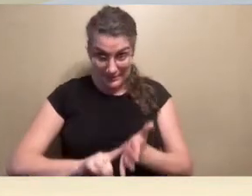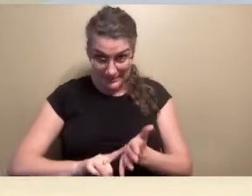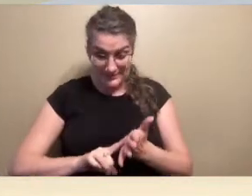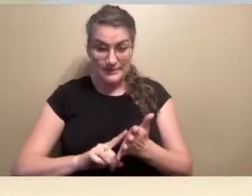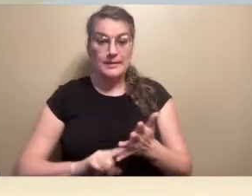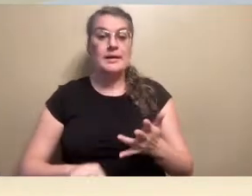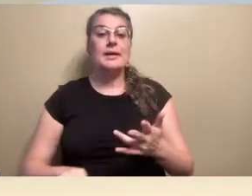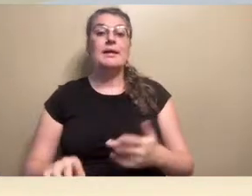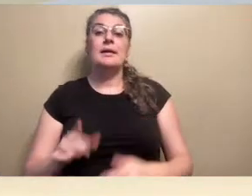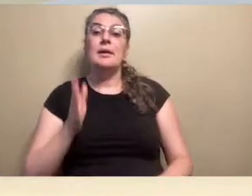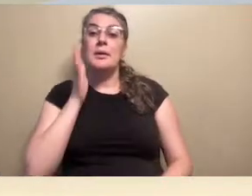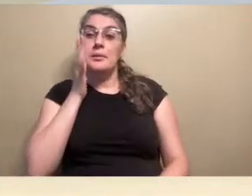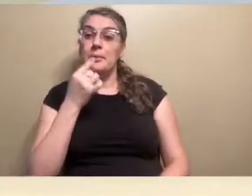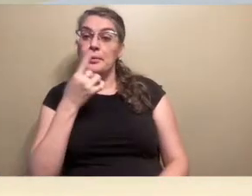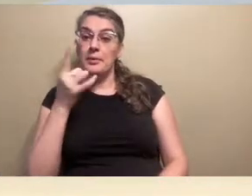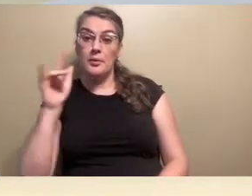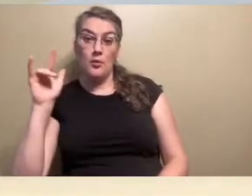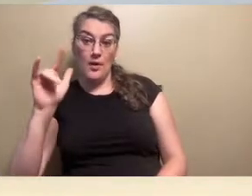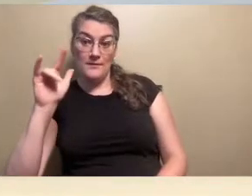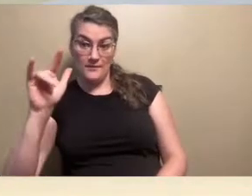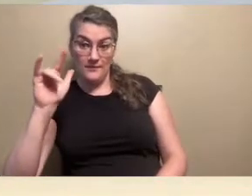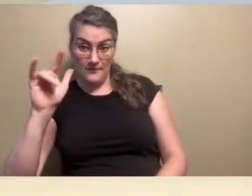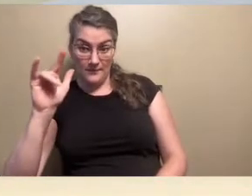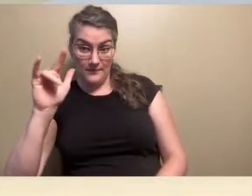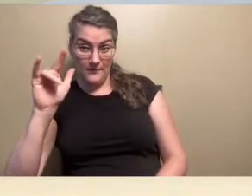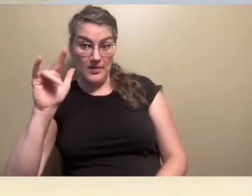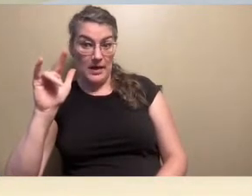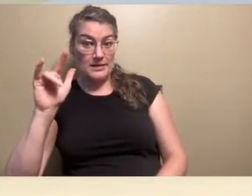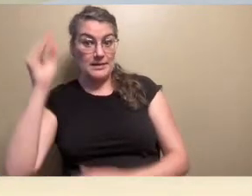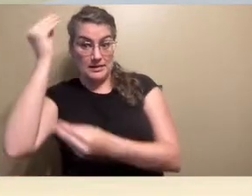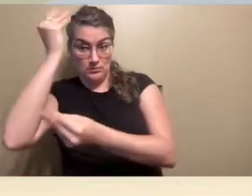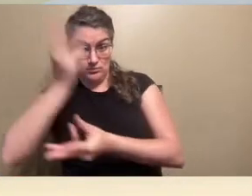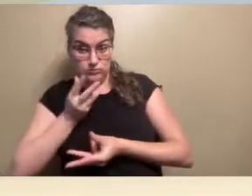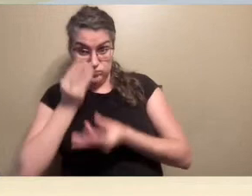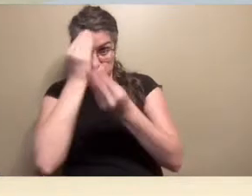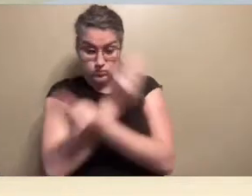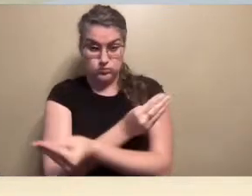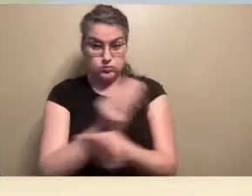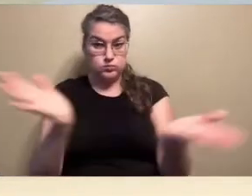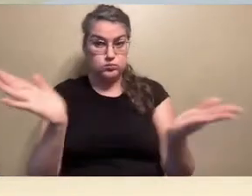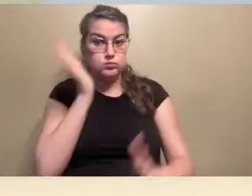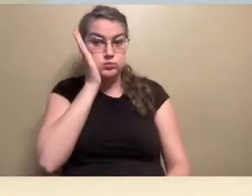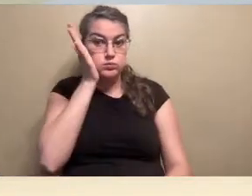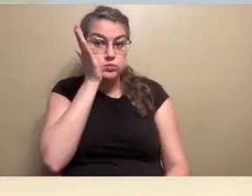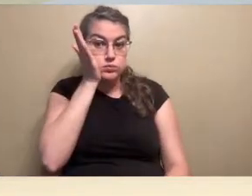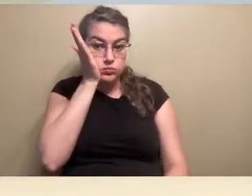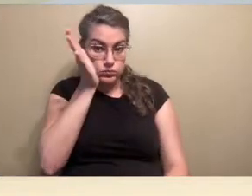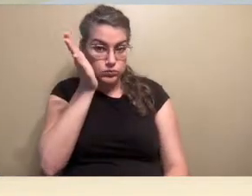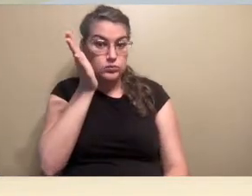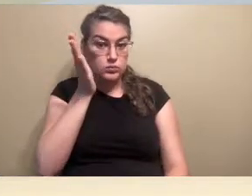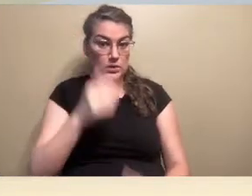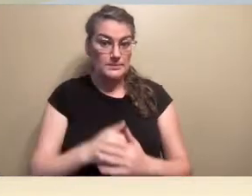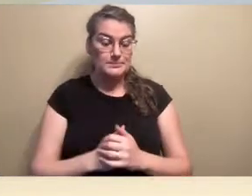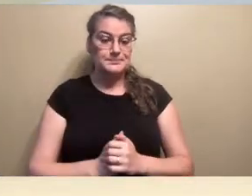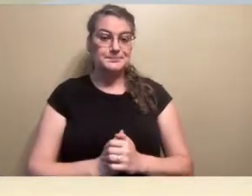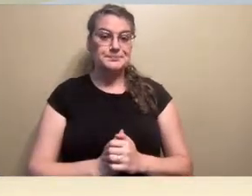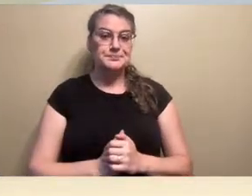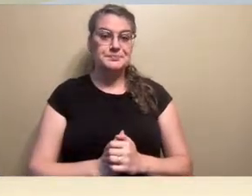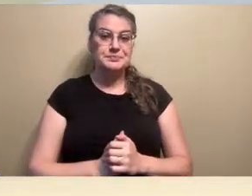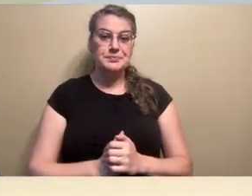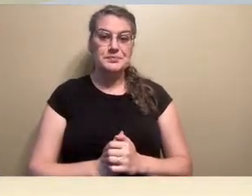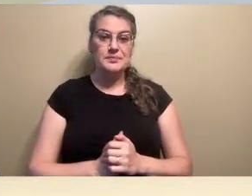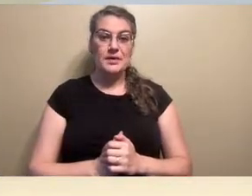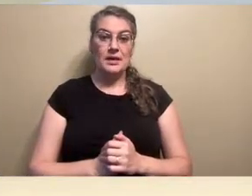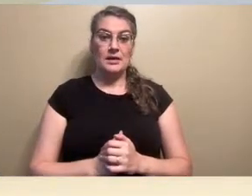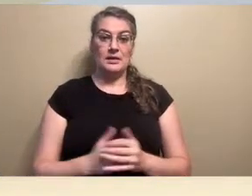that will be, the details we're just getting, and will be released as part of the news release later. We currently have